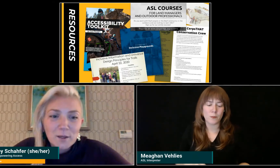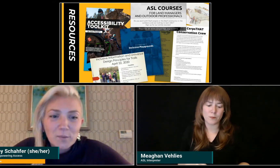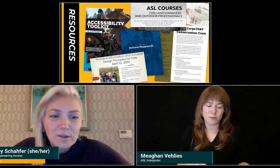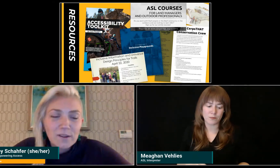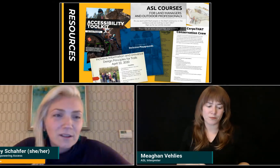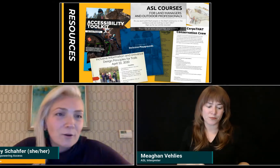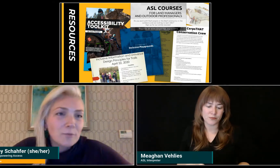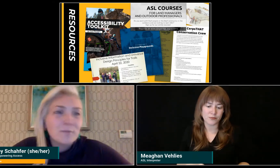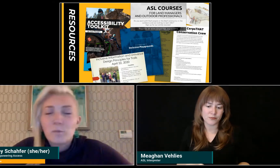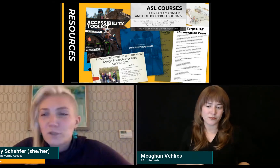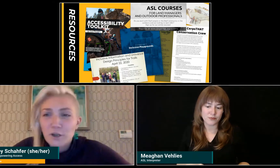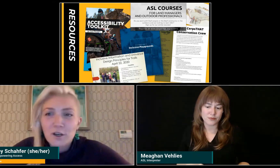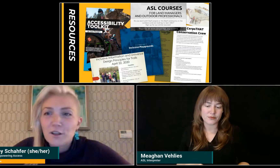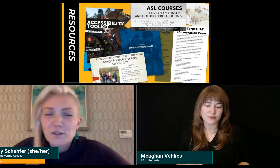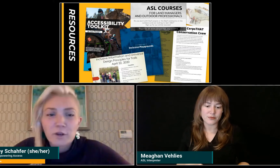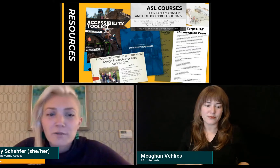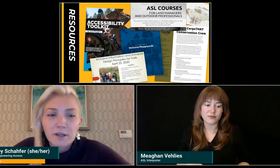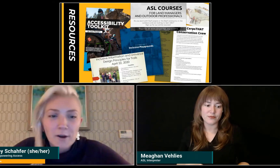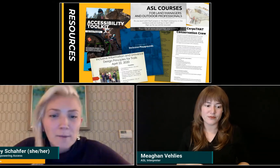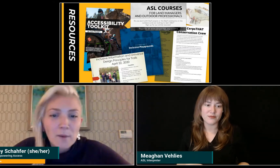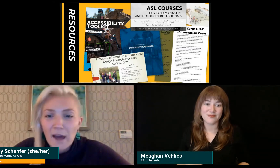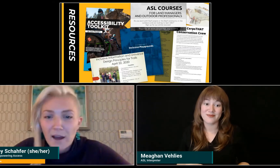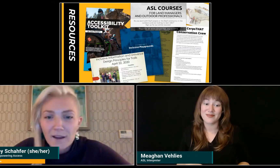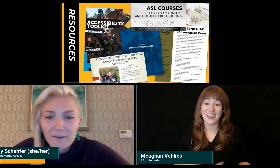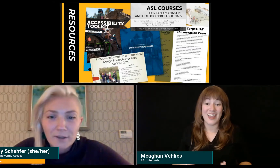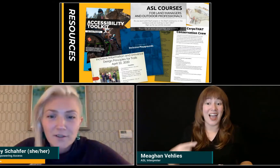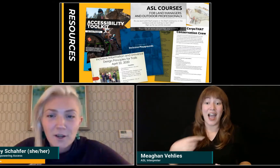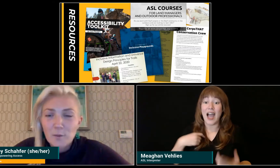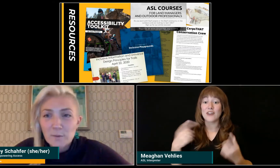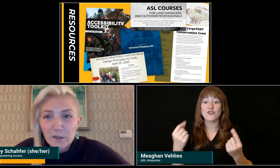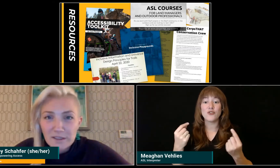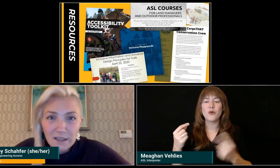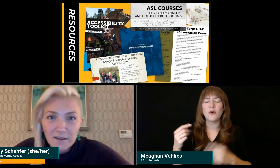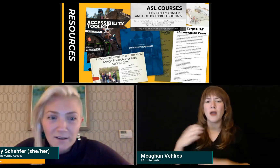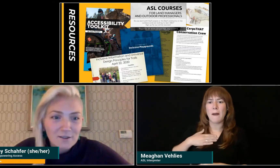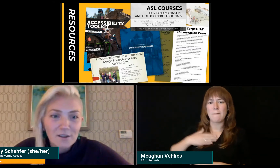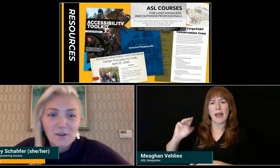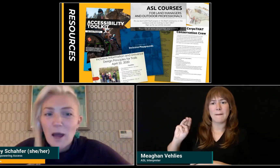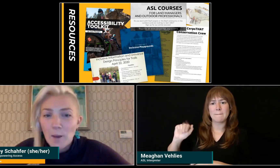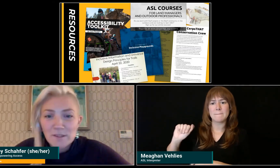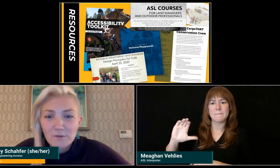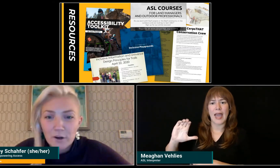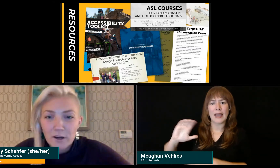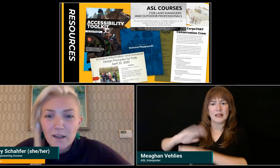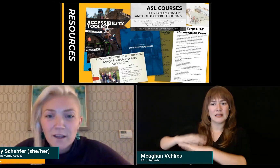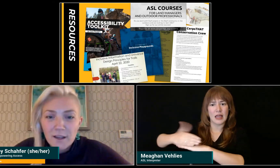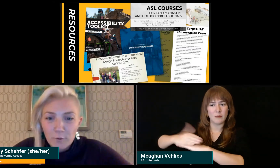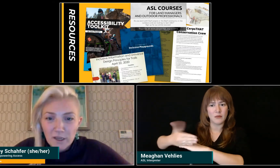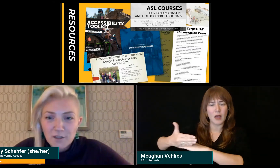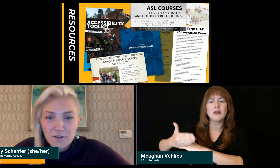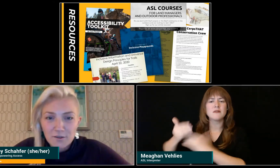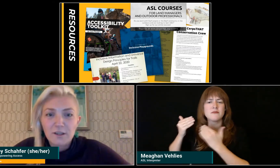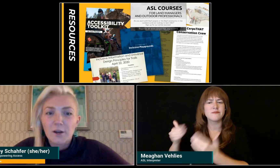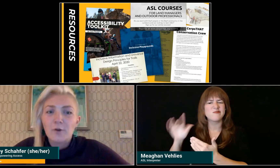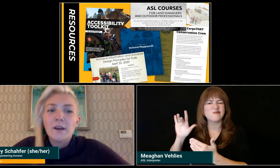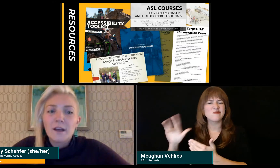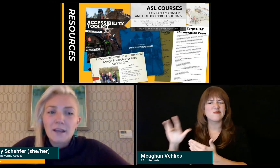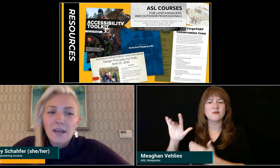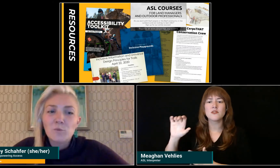I ended up, turning on the screen reader on my Mac, which comes built in. There's also apps for it,